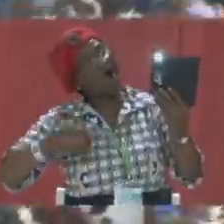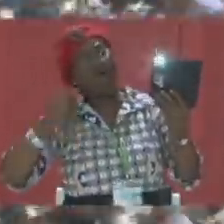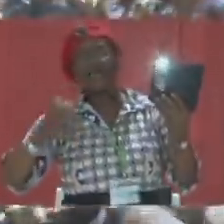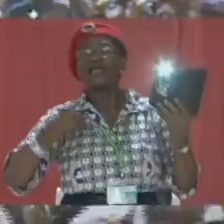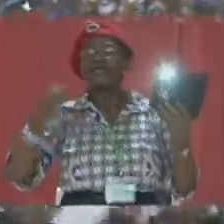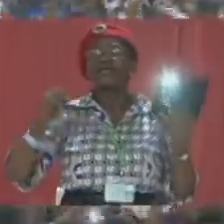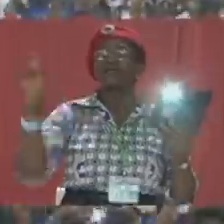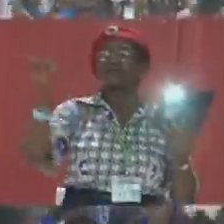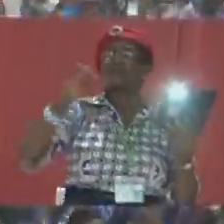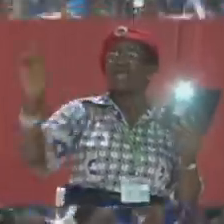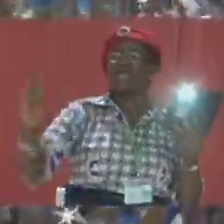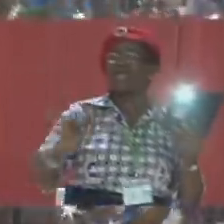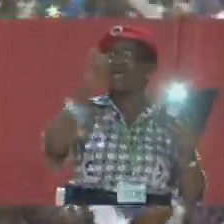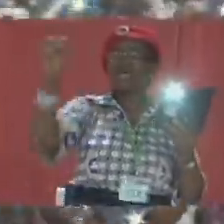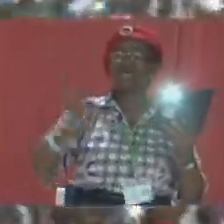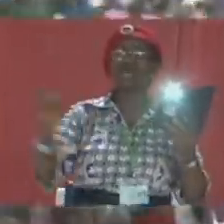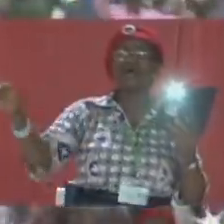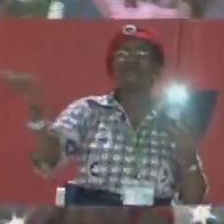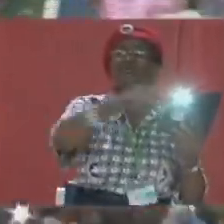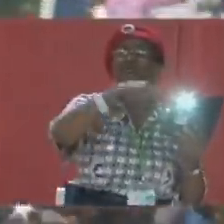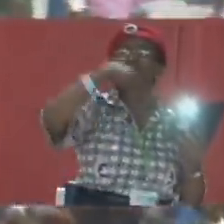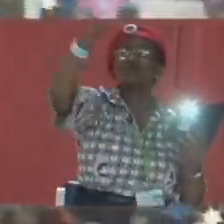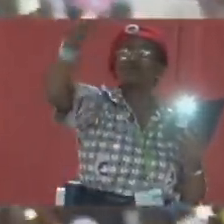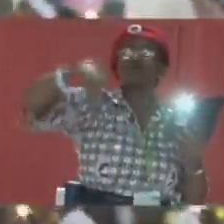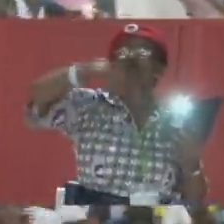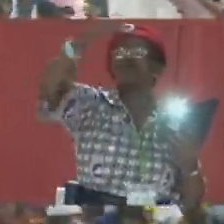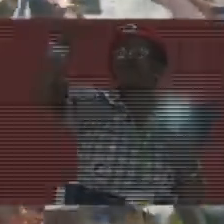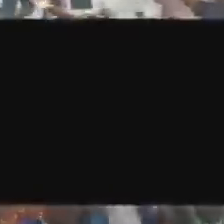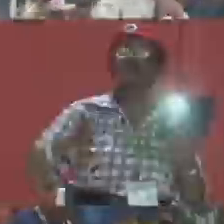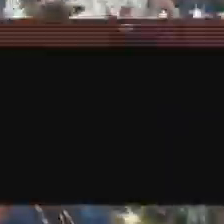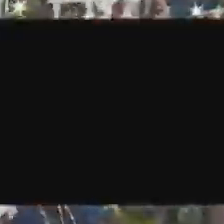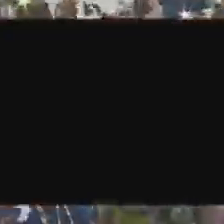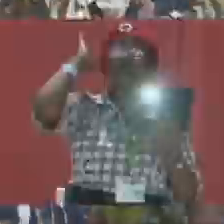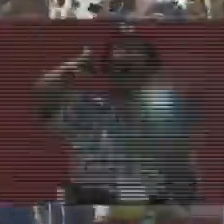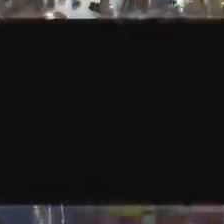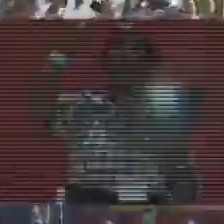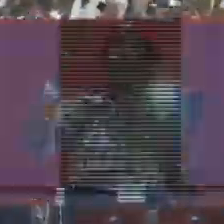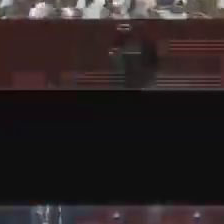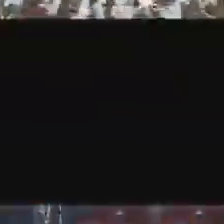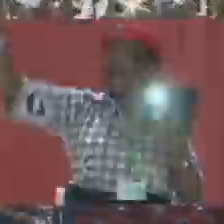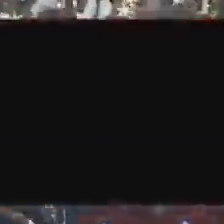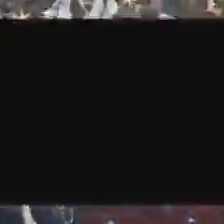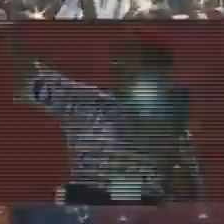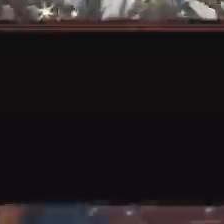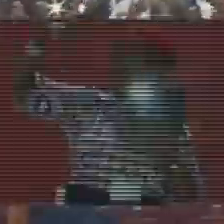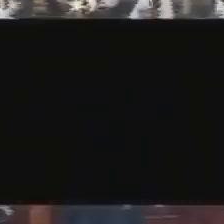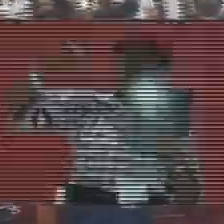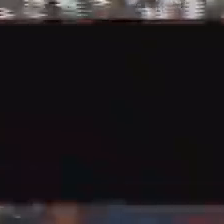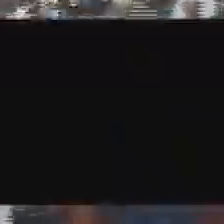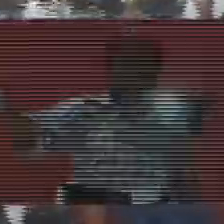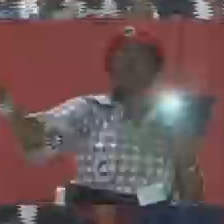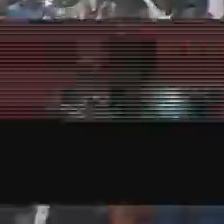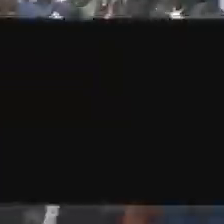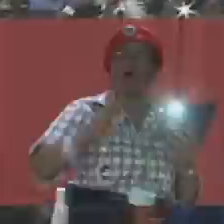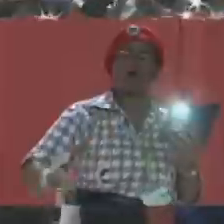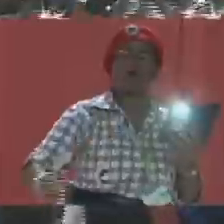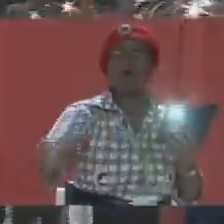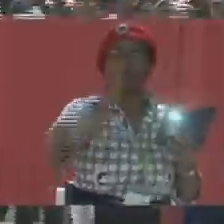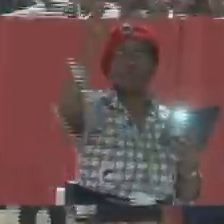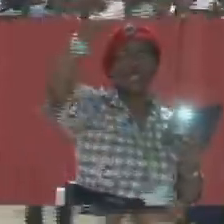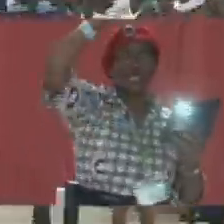Wherever you go, God will lighten your ways.